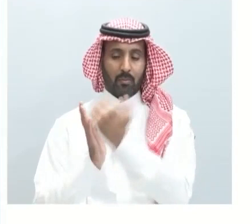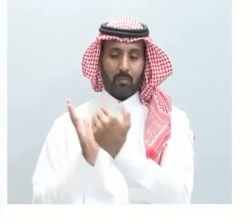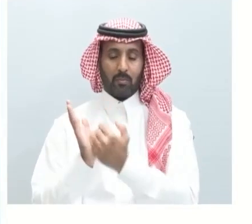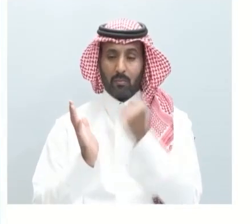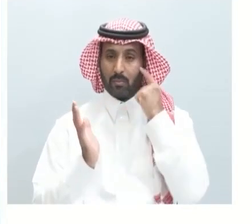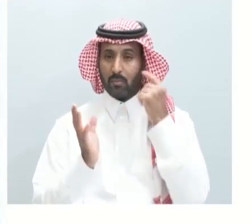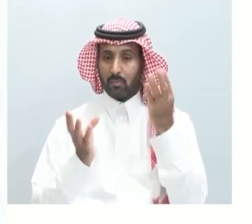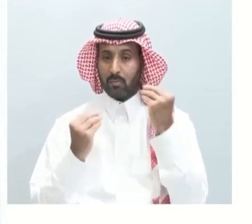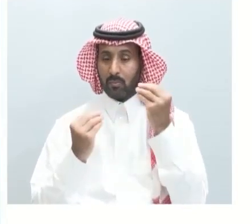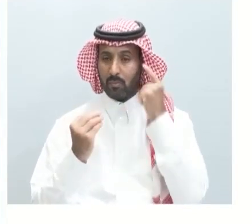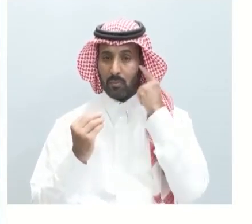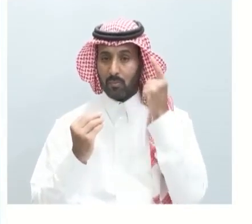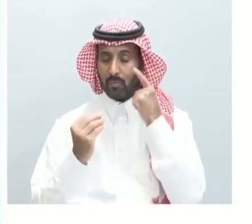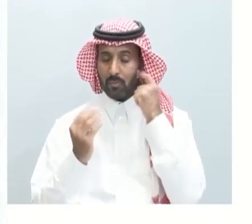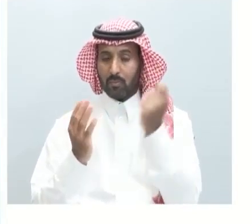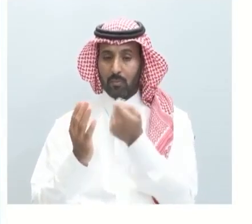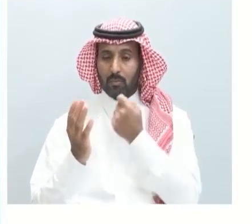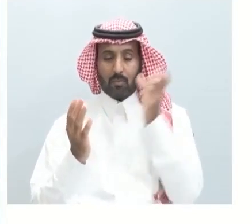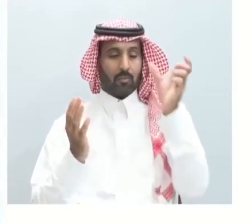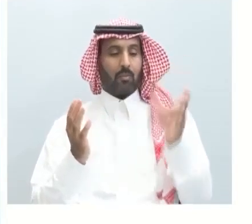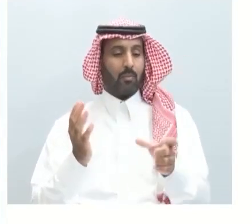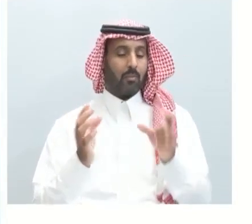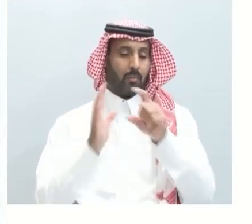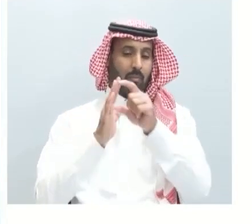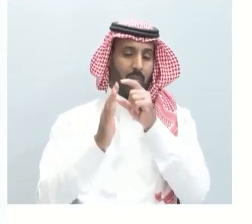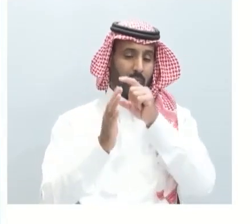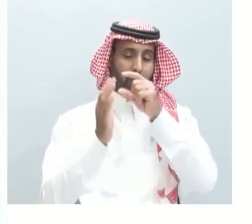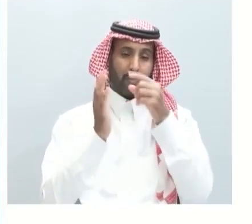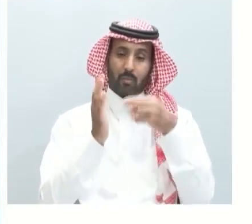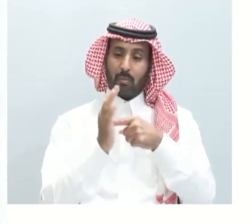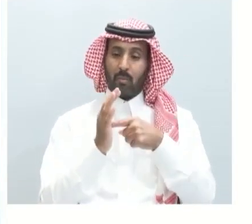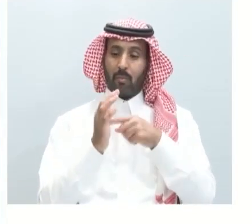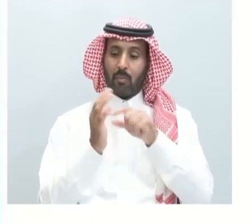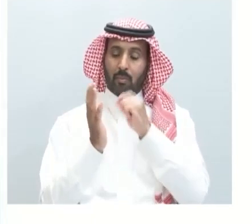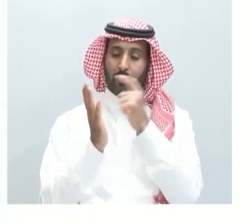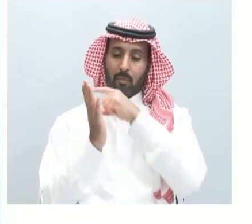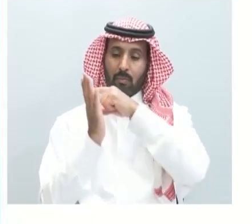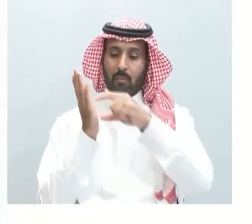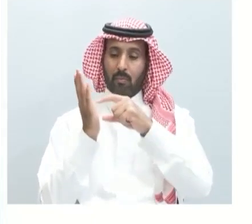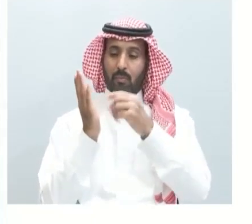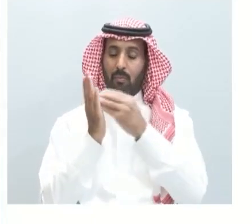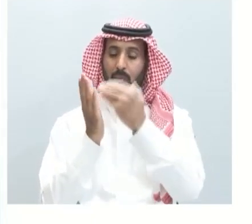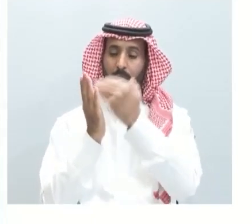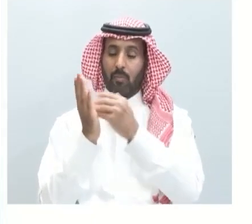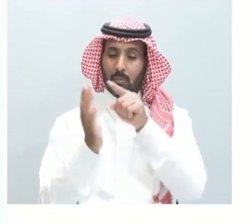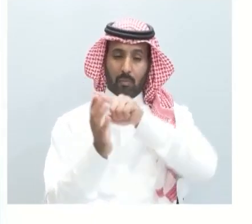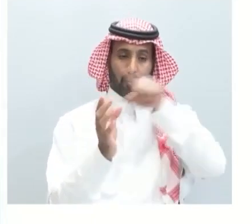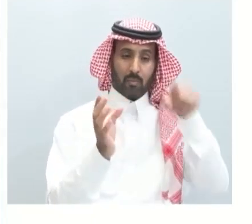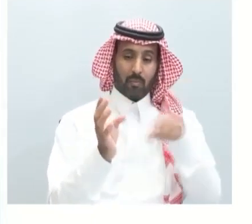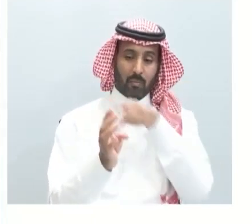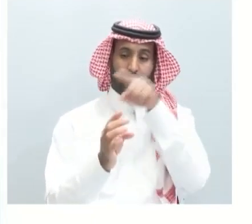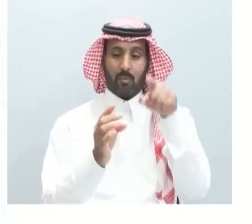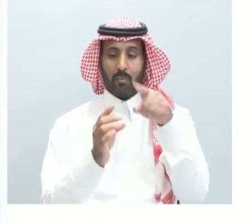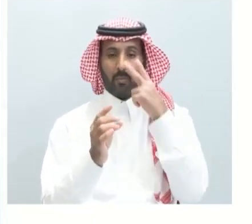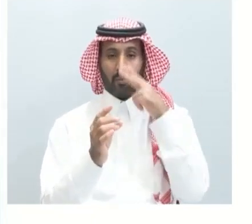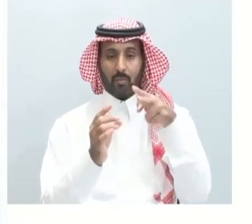brainstorming ideas the writer puts the topic in the center and then writes the subtopics in the circles around it just